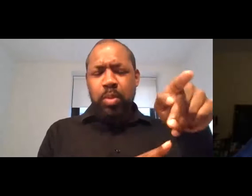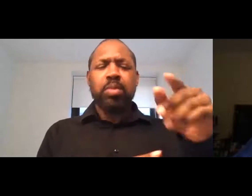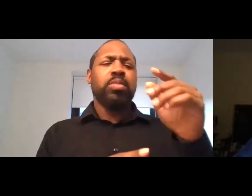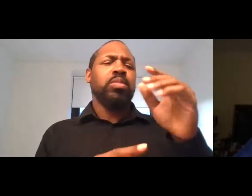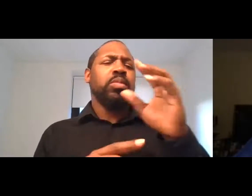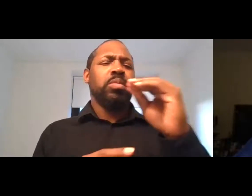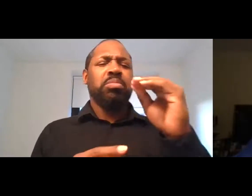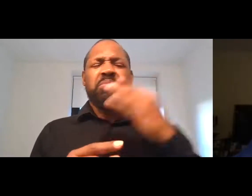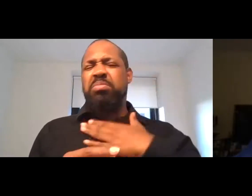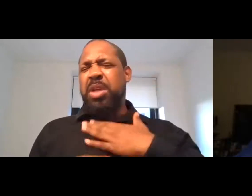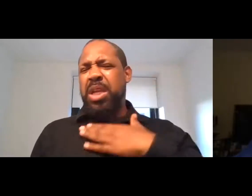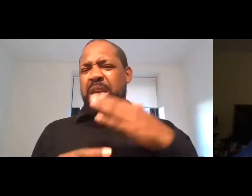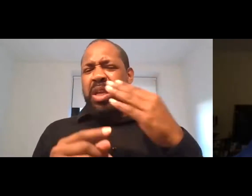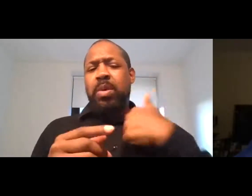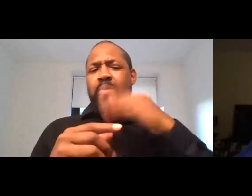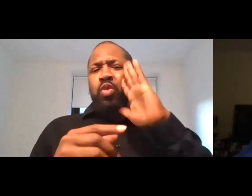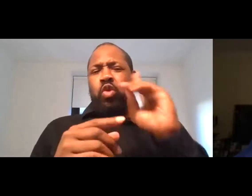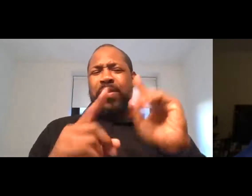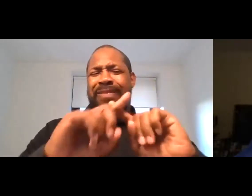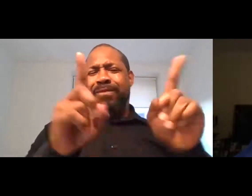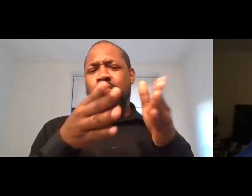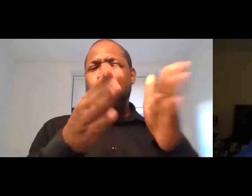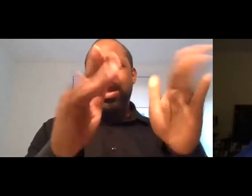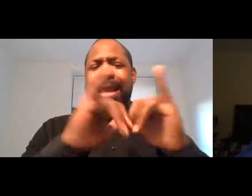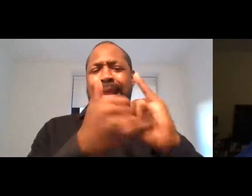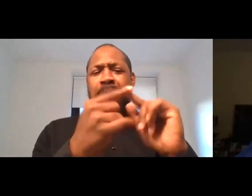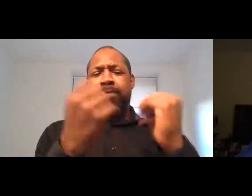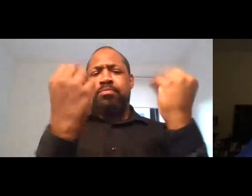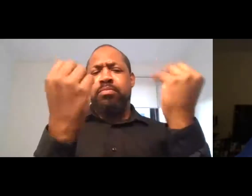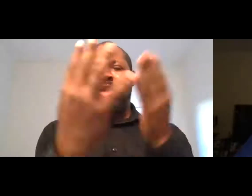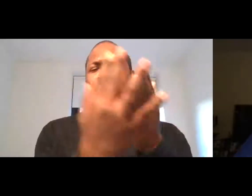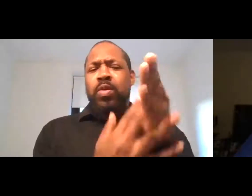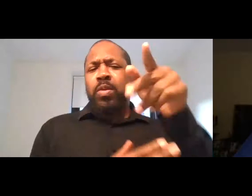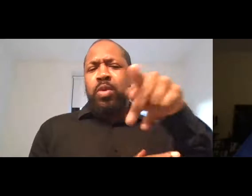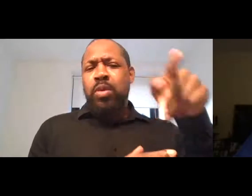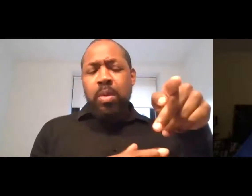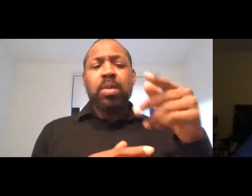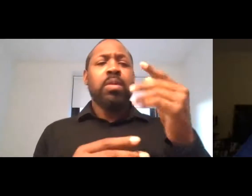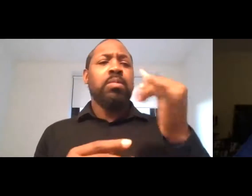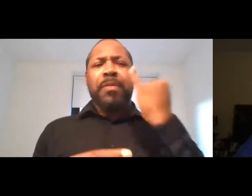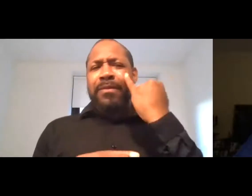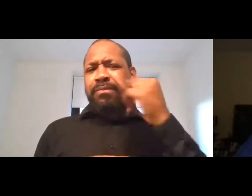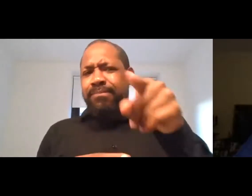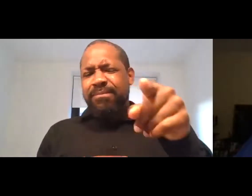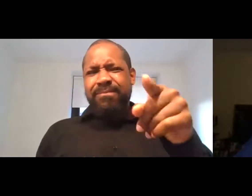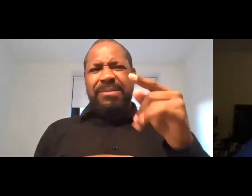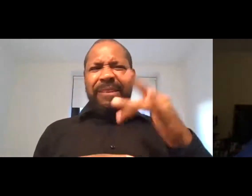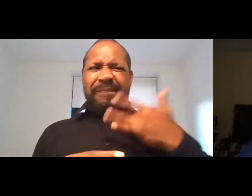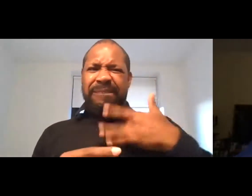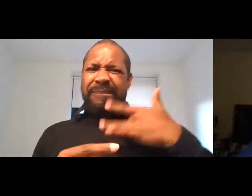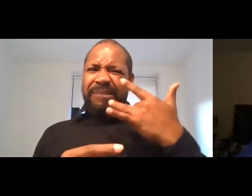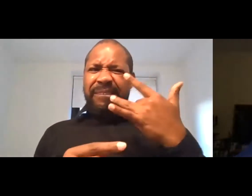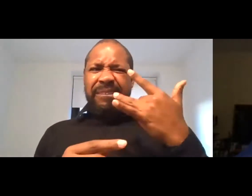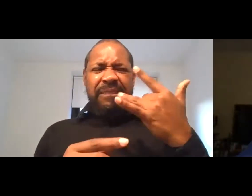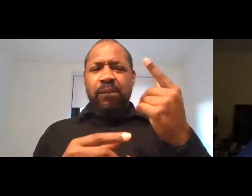I have a PowerPoint for the orientation, and I'm going to be doing it in a little different way. I can sign actually on